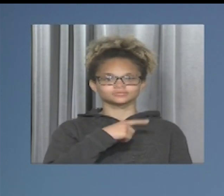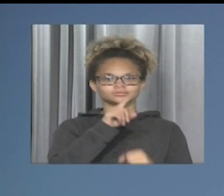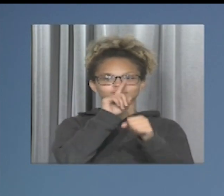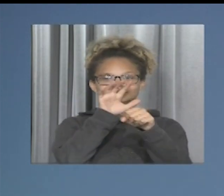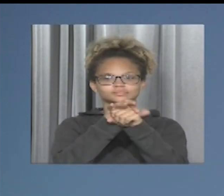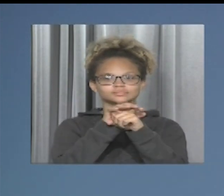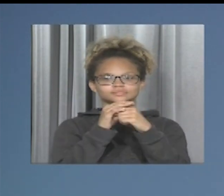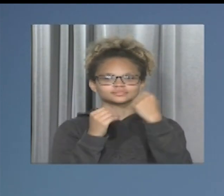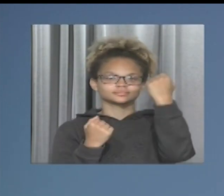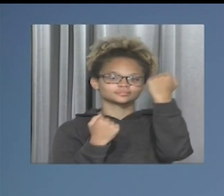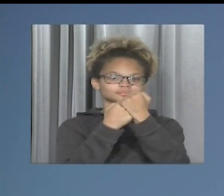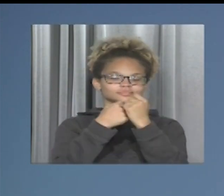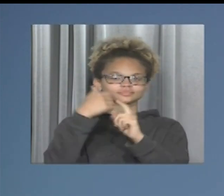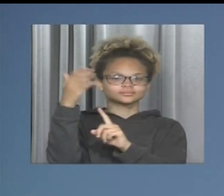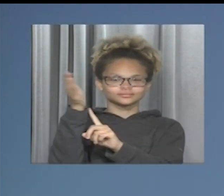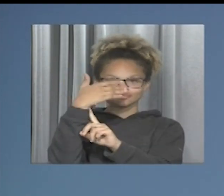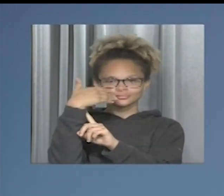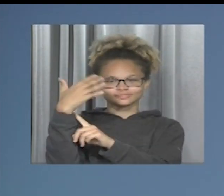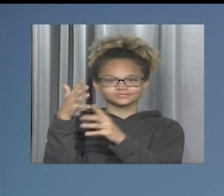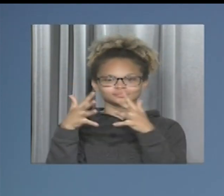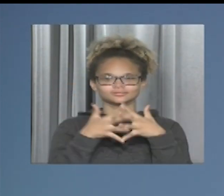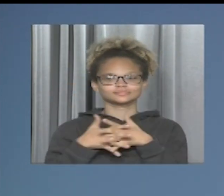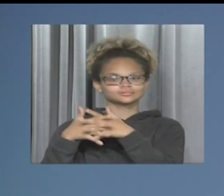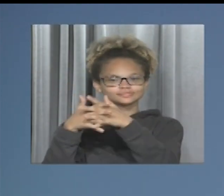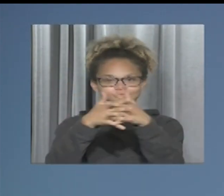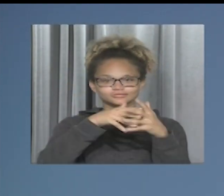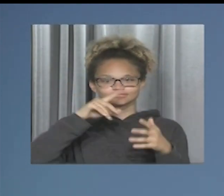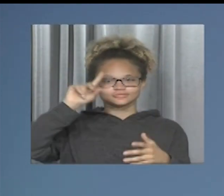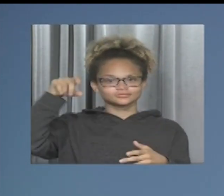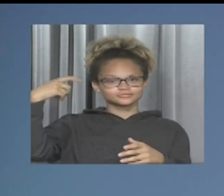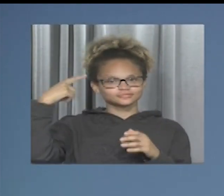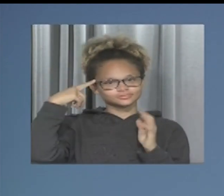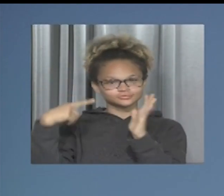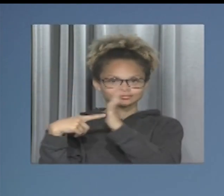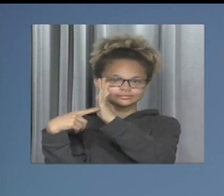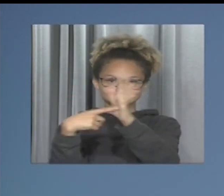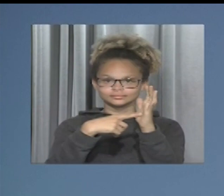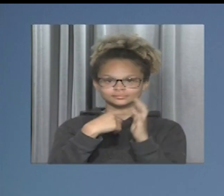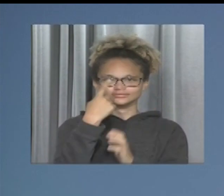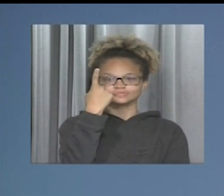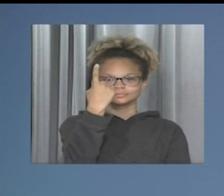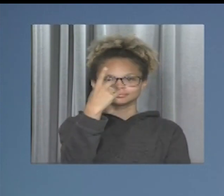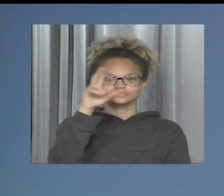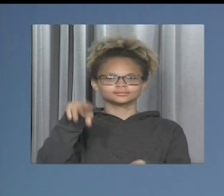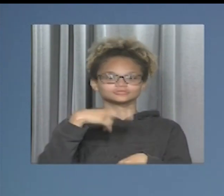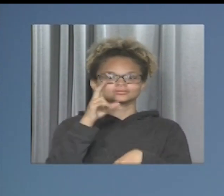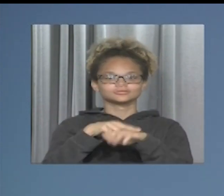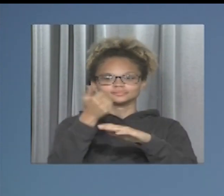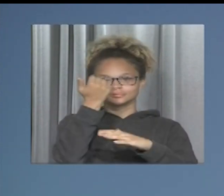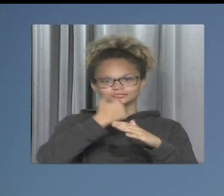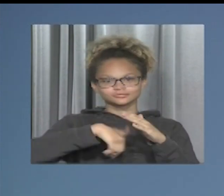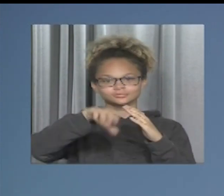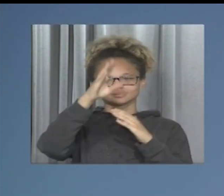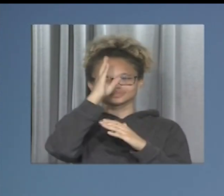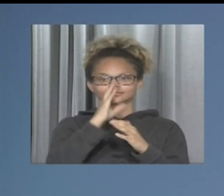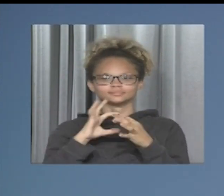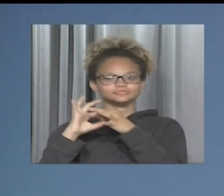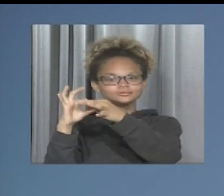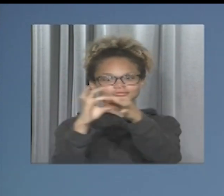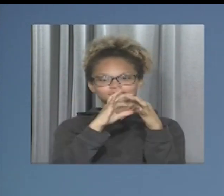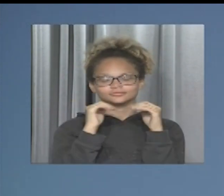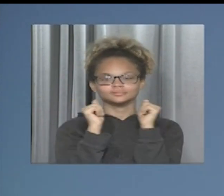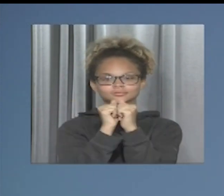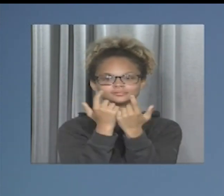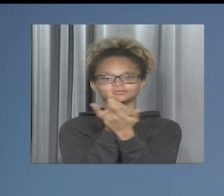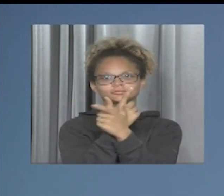I pledge allegiance to the flag of the United States of America and to the Republic for which it stands, one nation